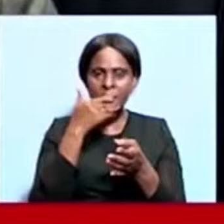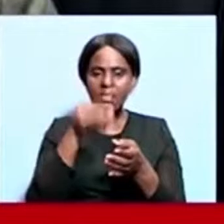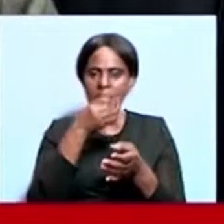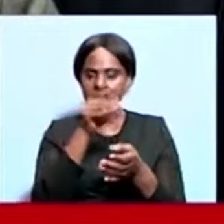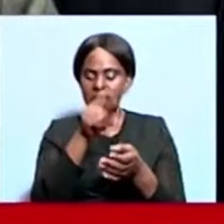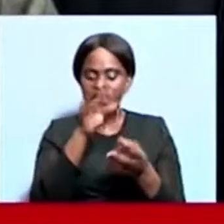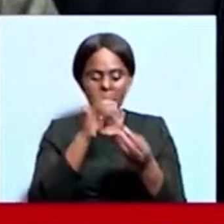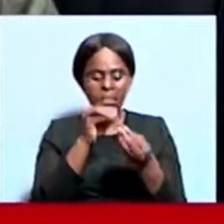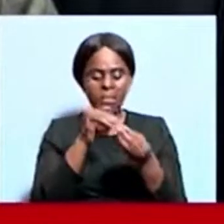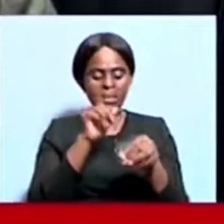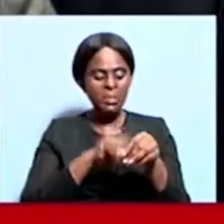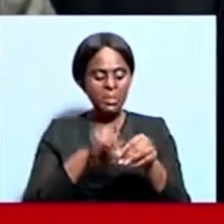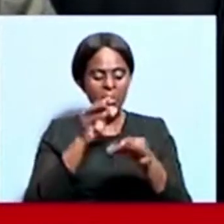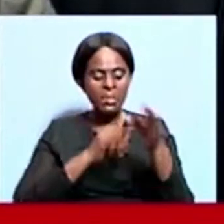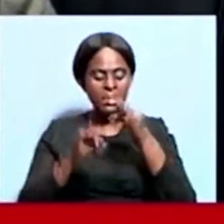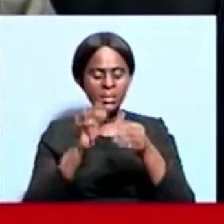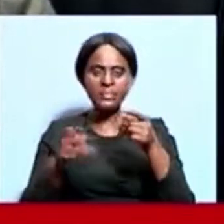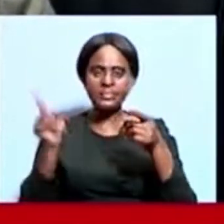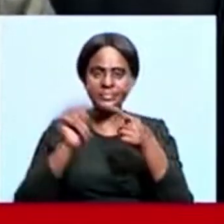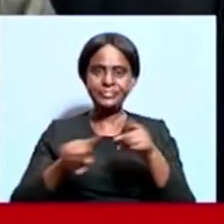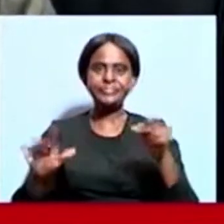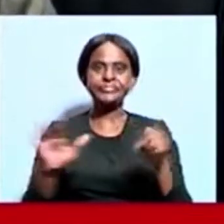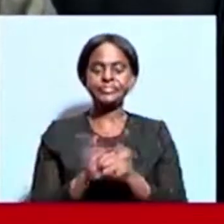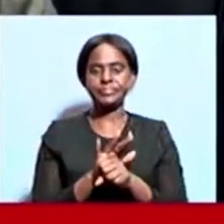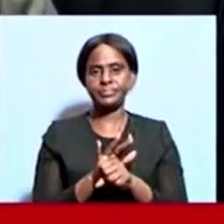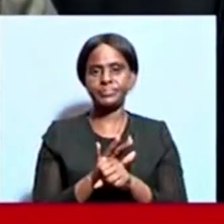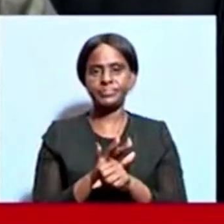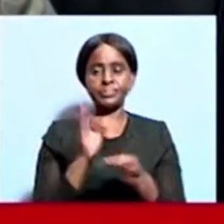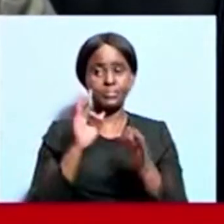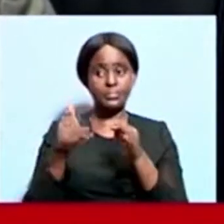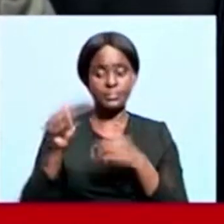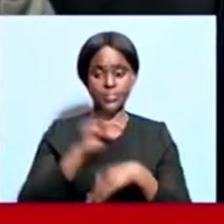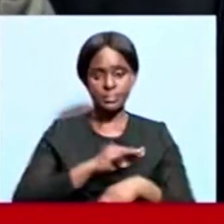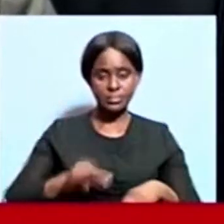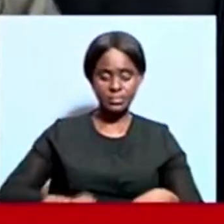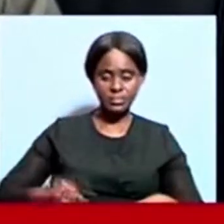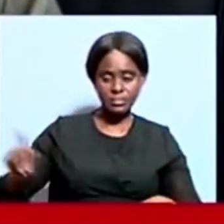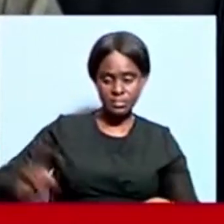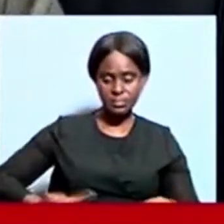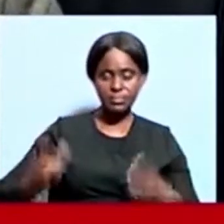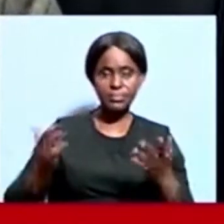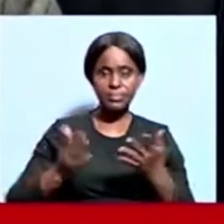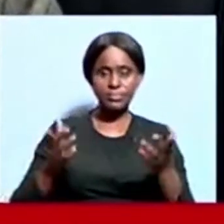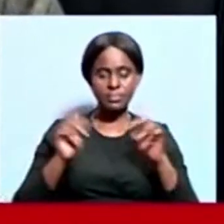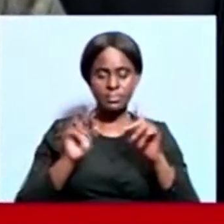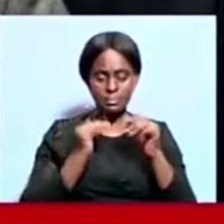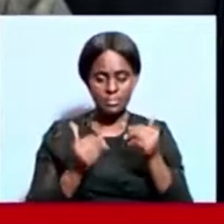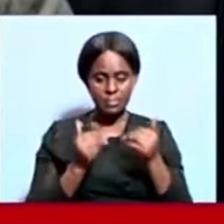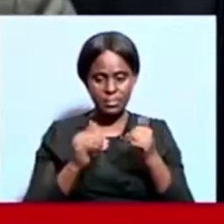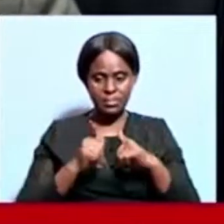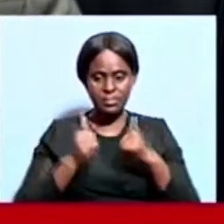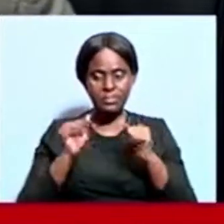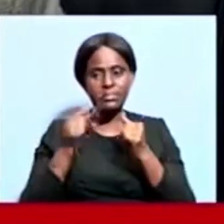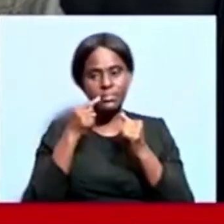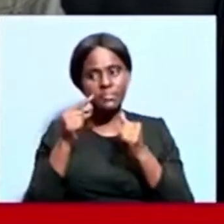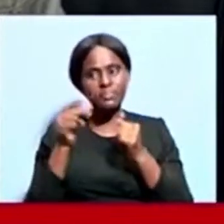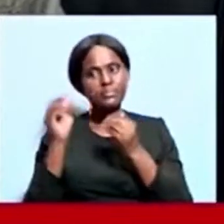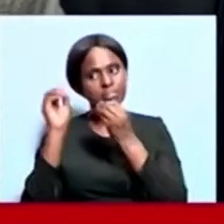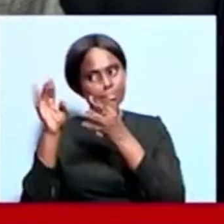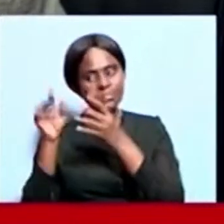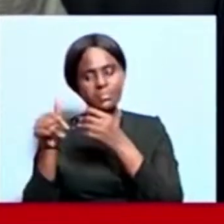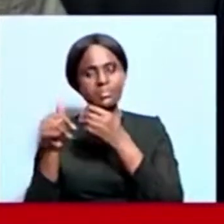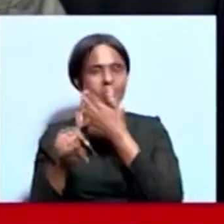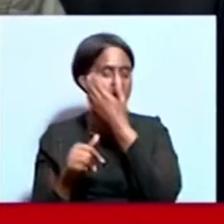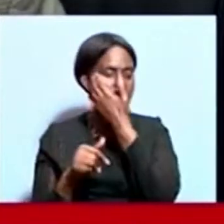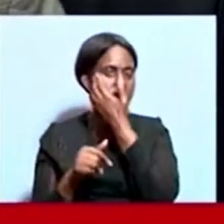time to explain themselves up to the fullest. If the members were not satisfied, that is when now we can say, okay, let us take it for another time. I